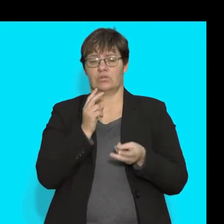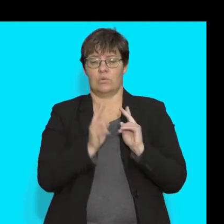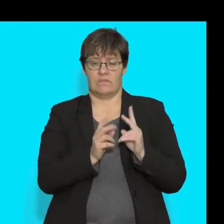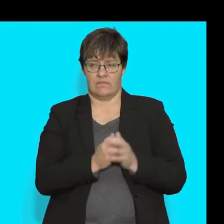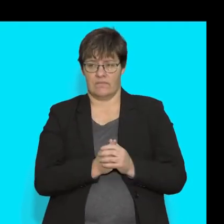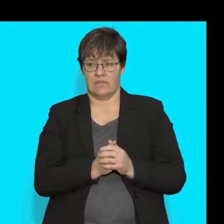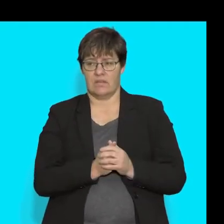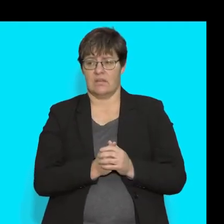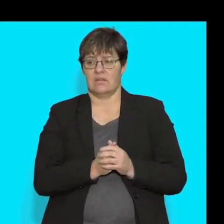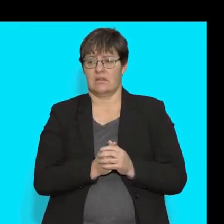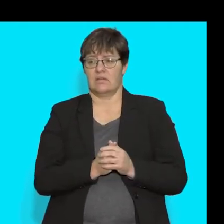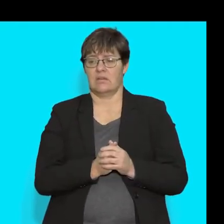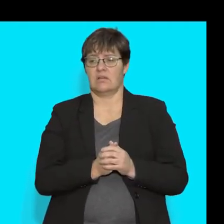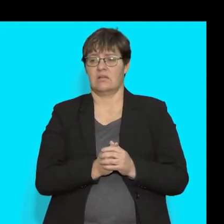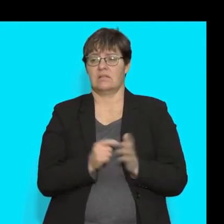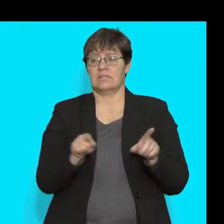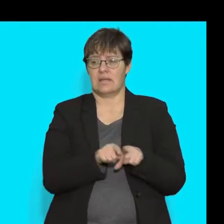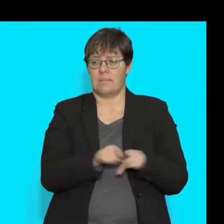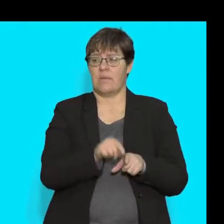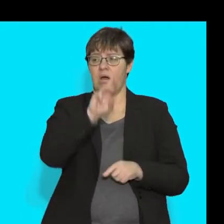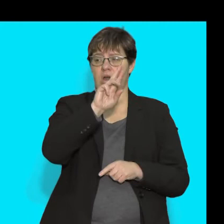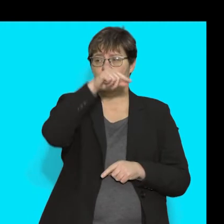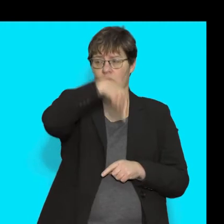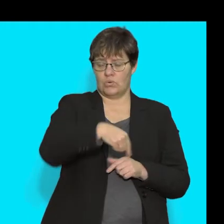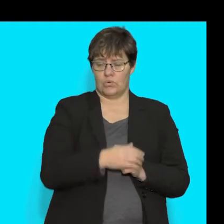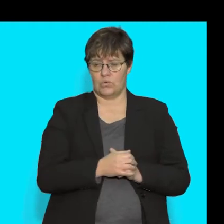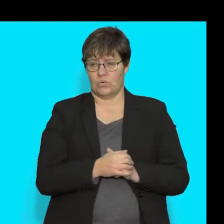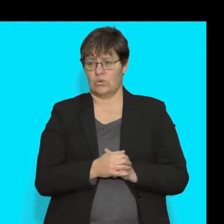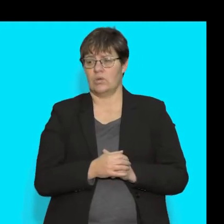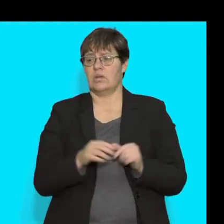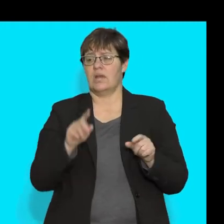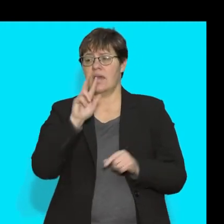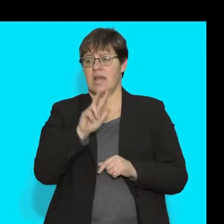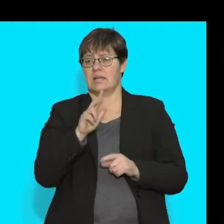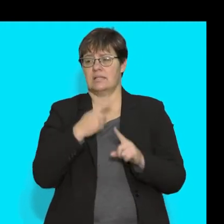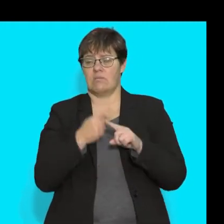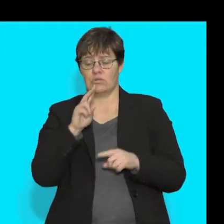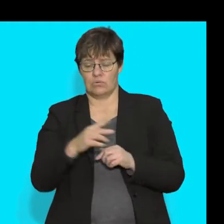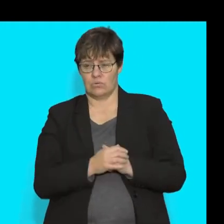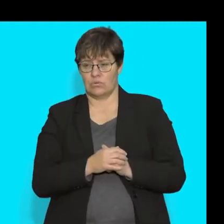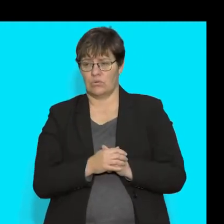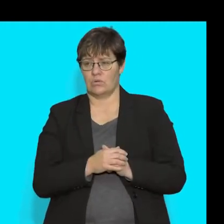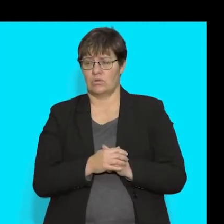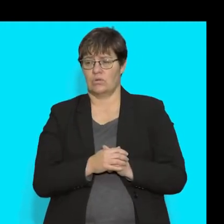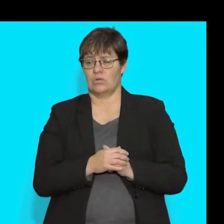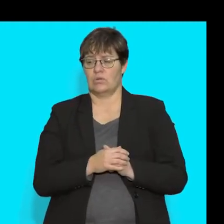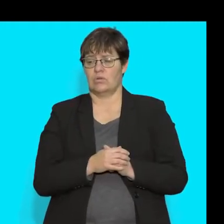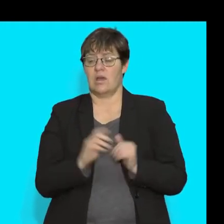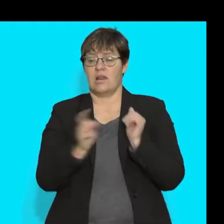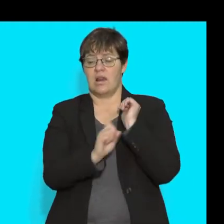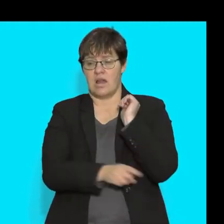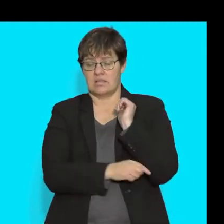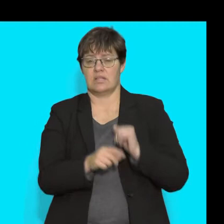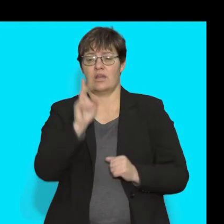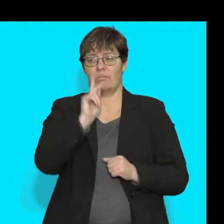you give me what you give me the value. And then similarly with RQ is equals to 8